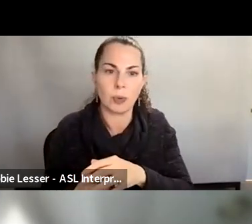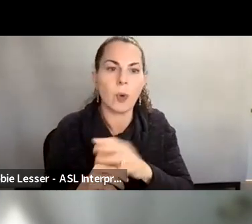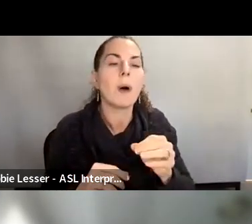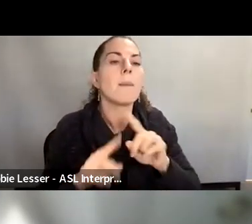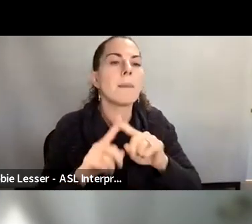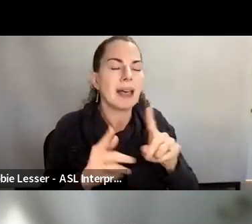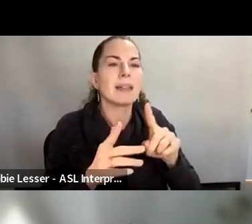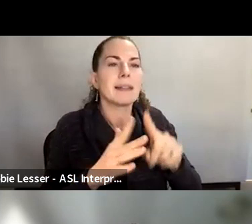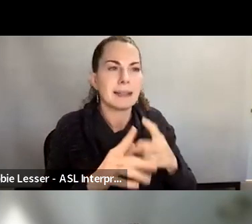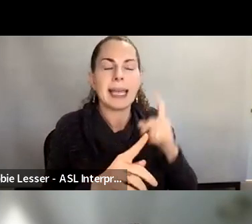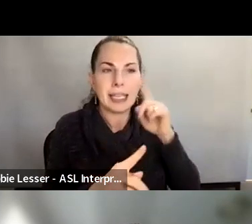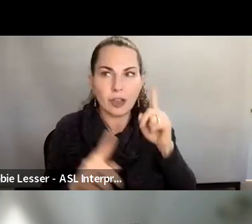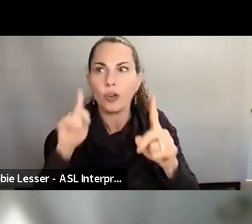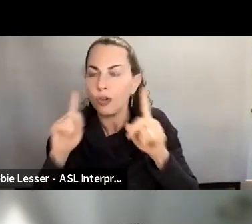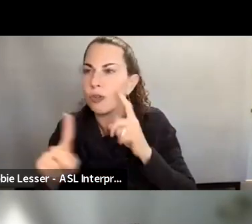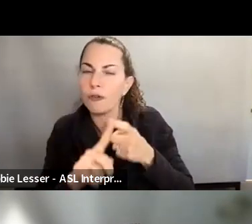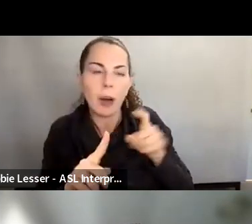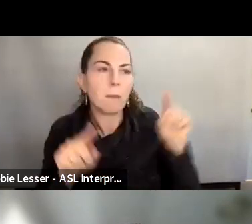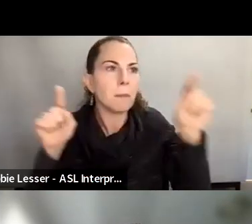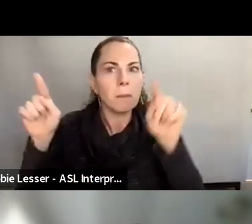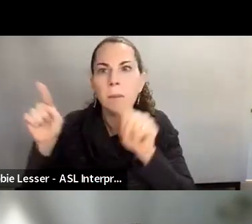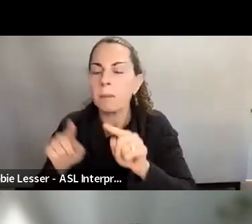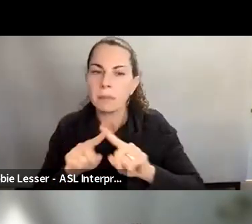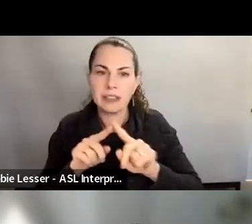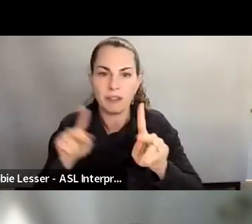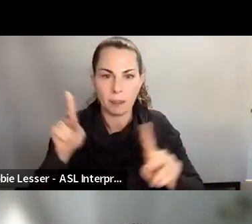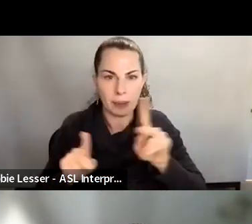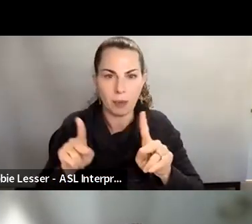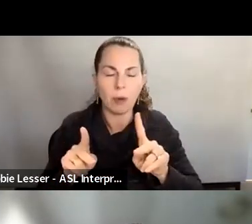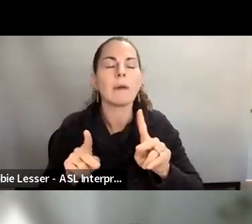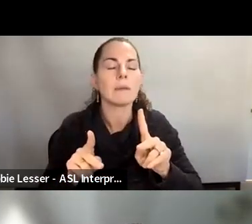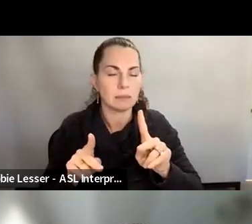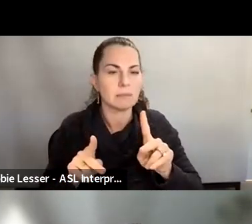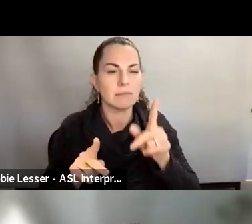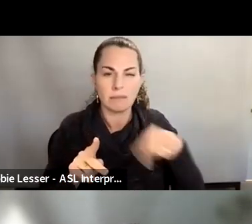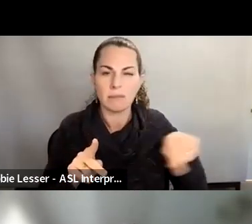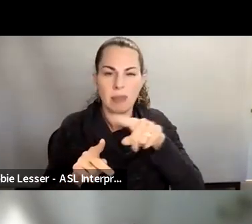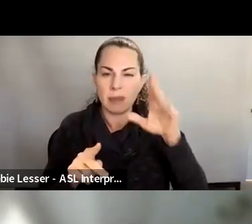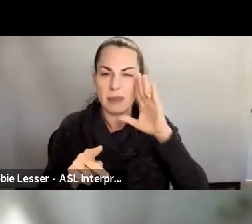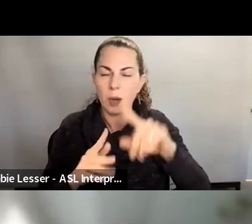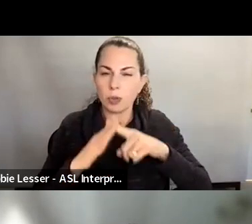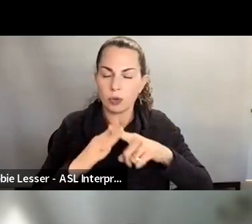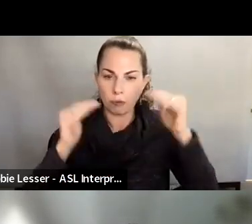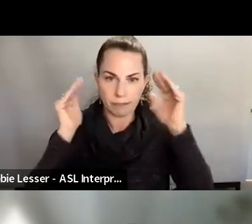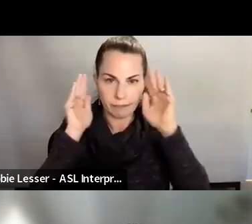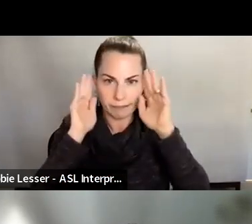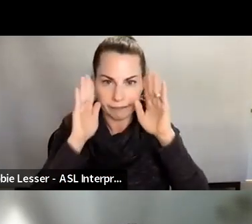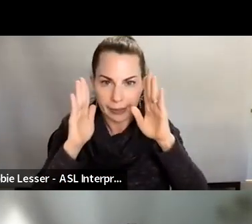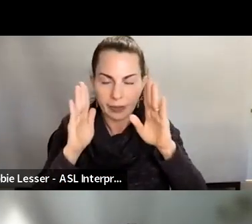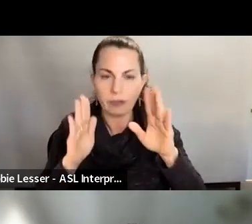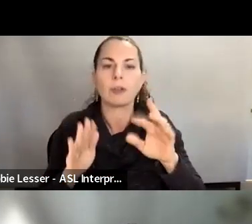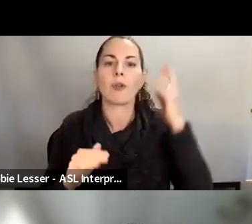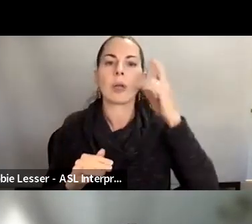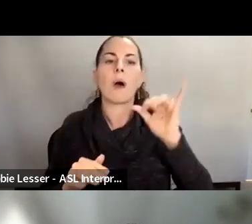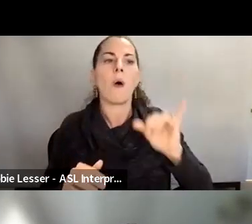from Michael and other people. They pay attention to it, and then they can see how it has an actual return on investment for them.